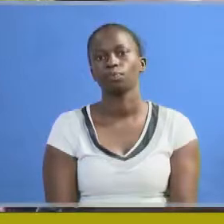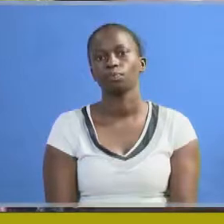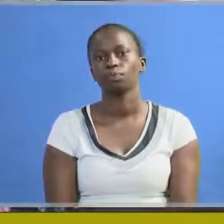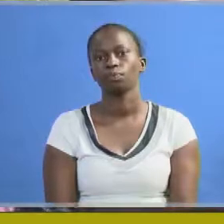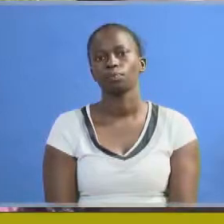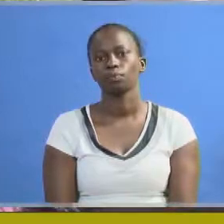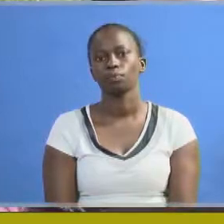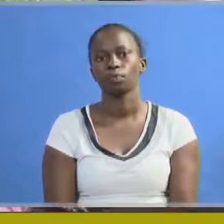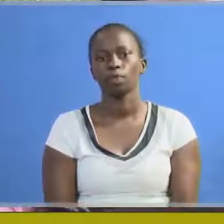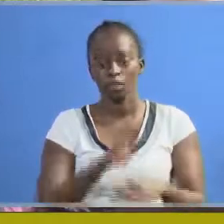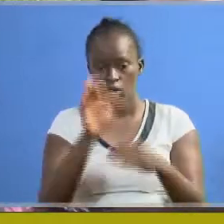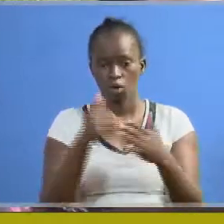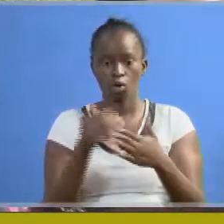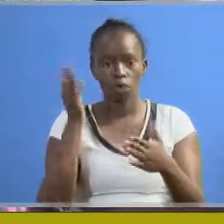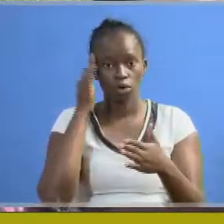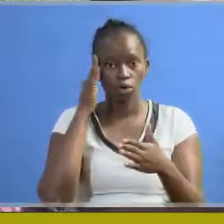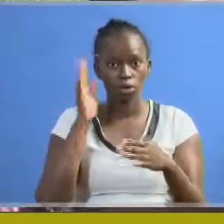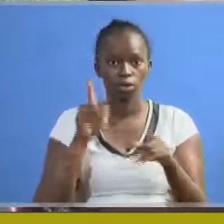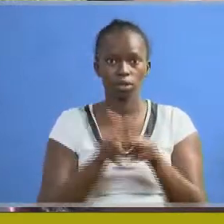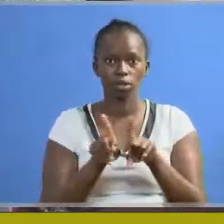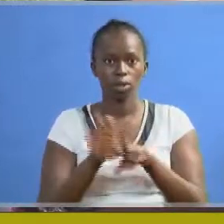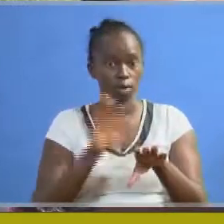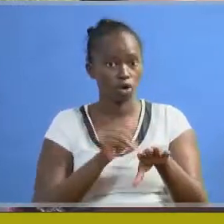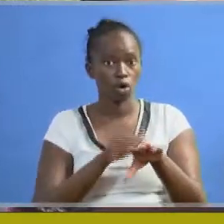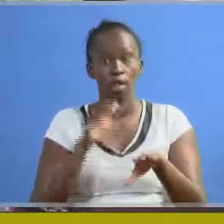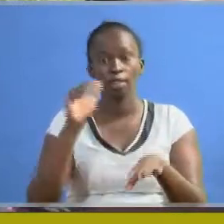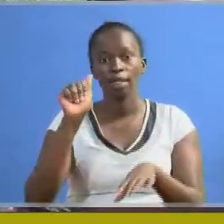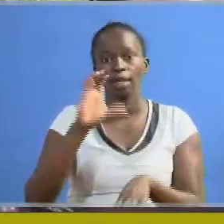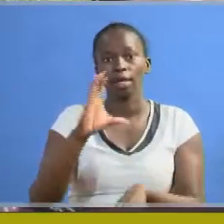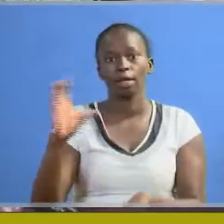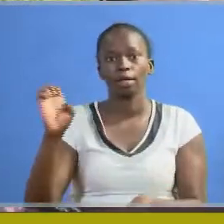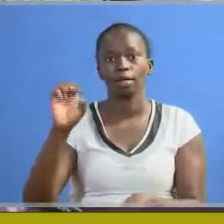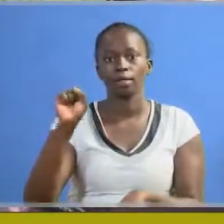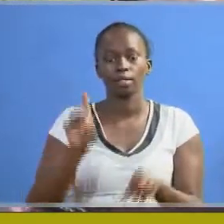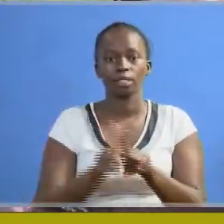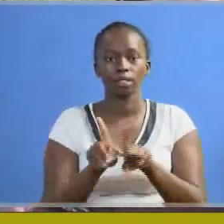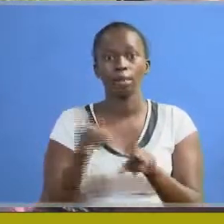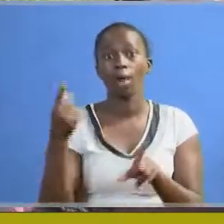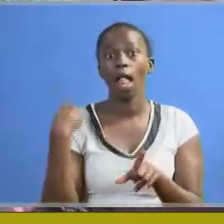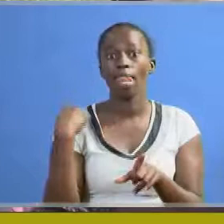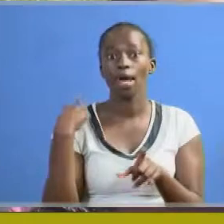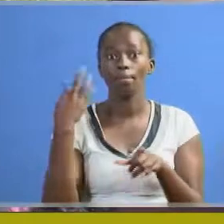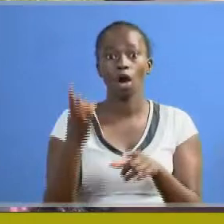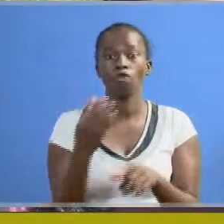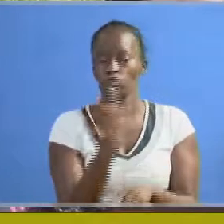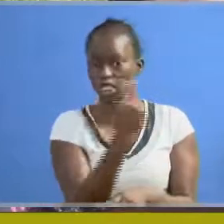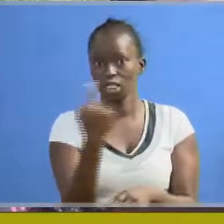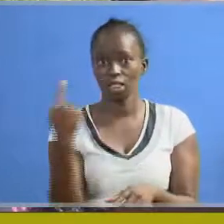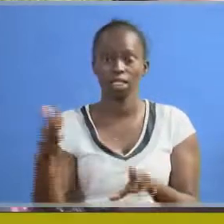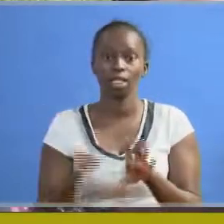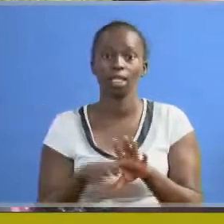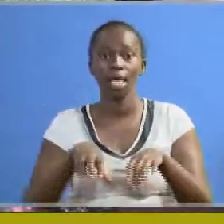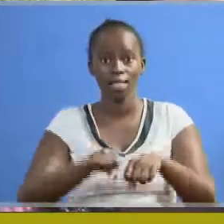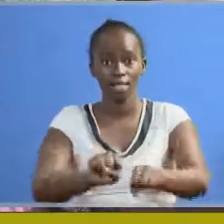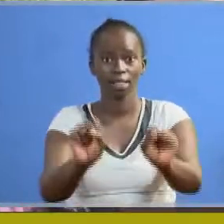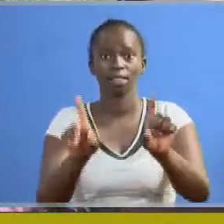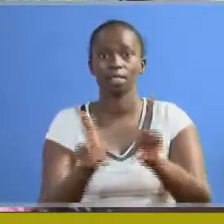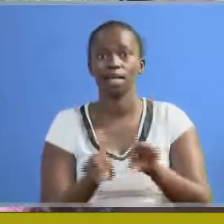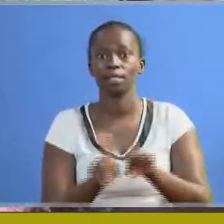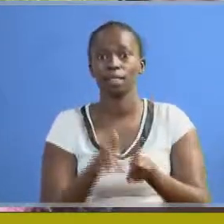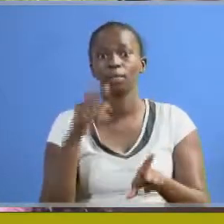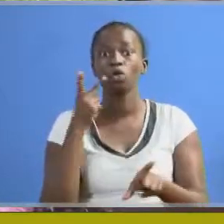I'm happy to know that already we've carried out a census of the number of individuals on the streets. About